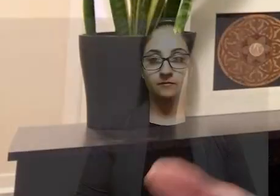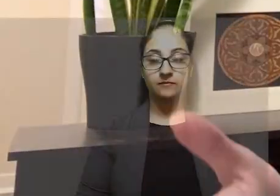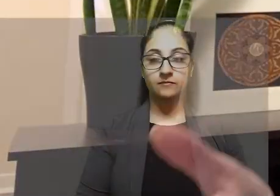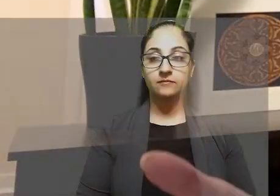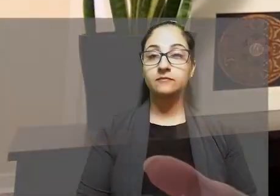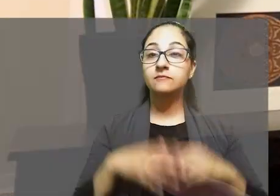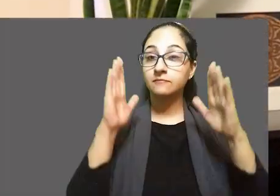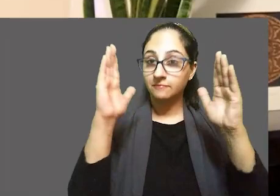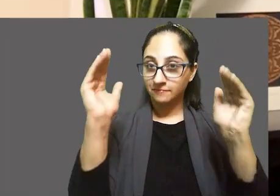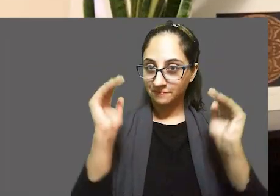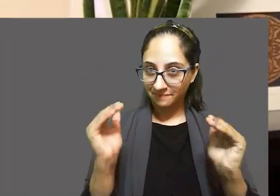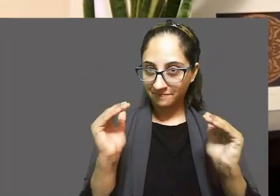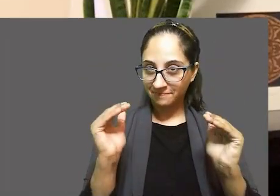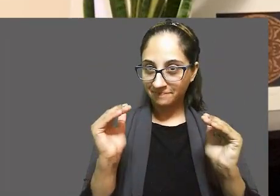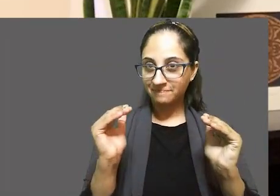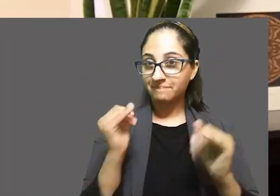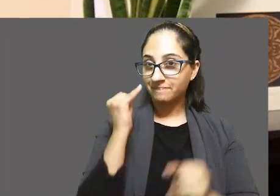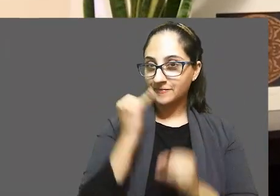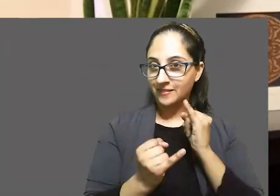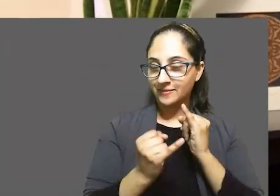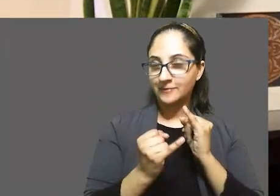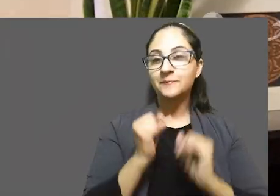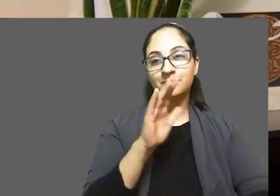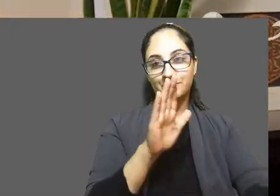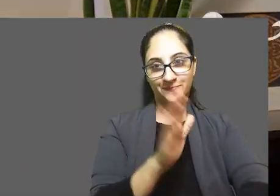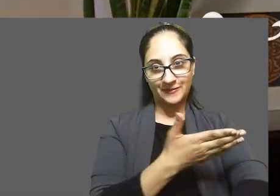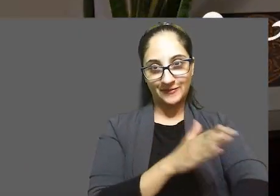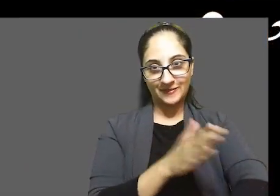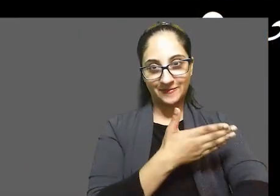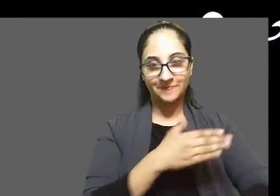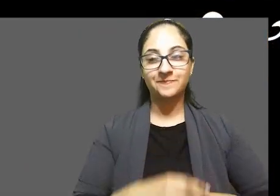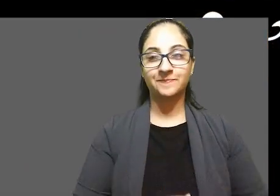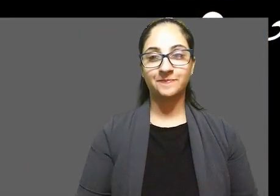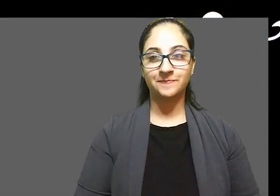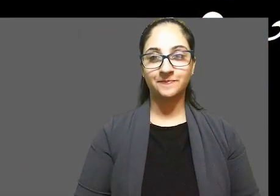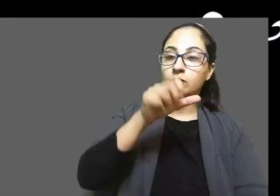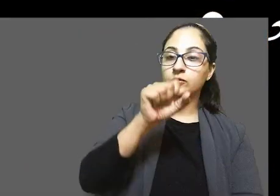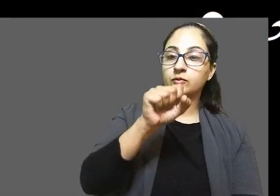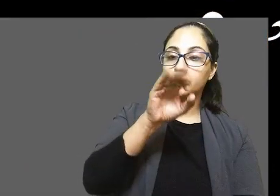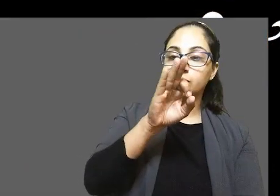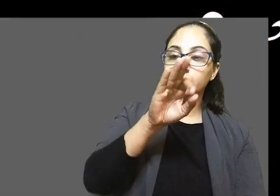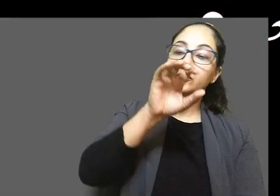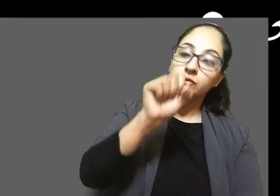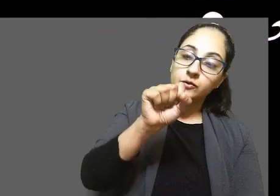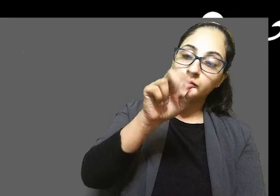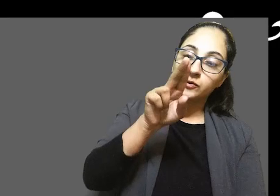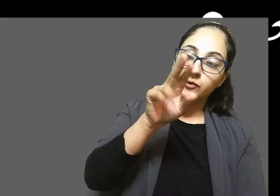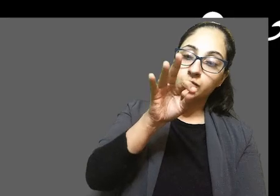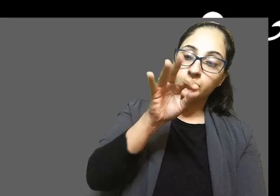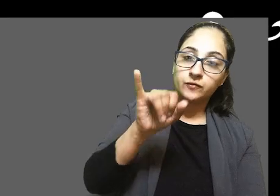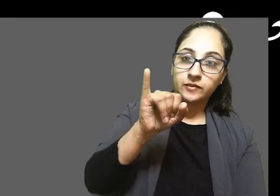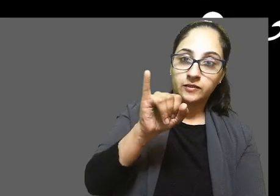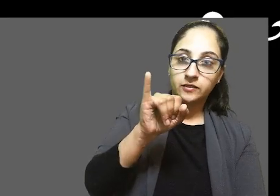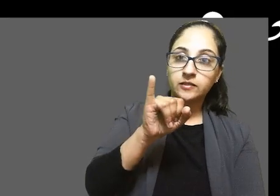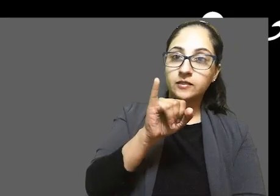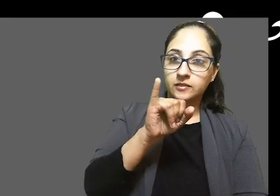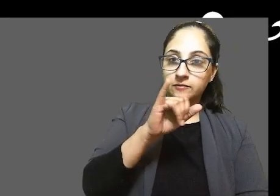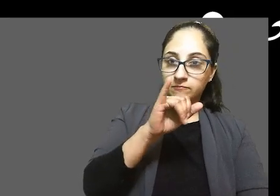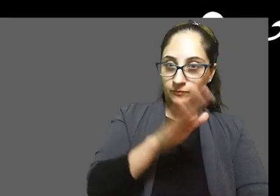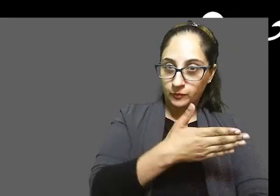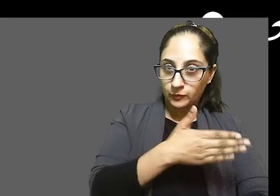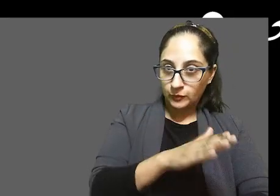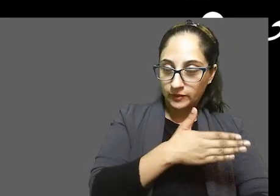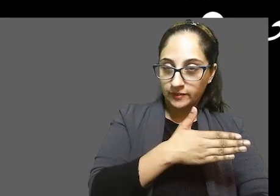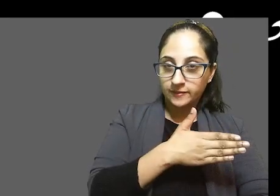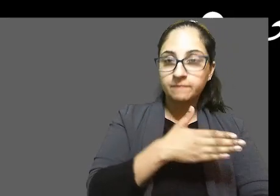And now, as always, we end with some musical expressions. Ya Ali, Ya Ali, Ya Ali is an ode